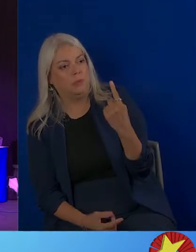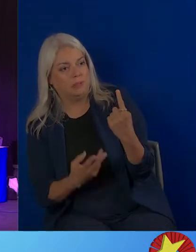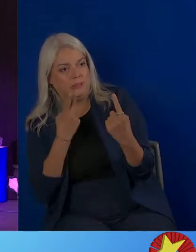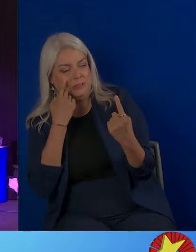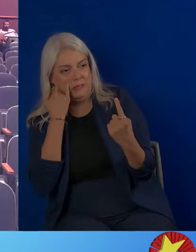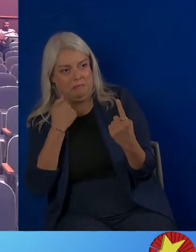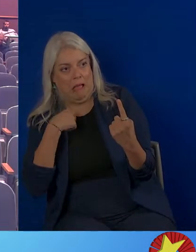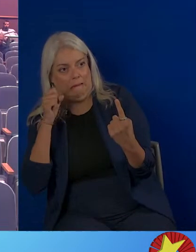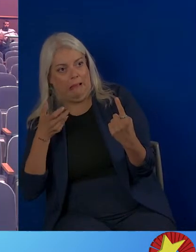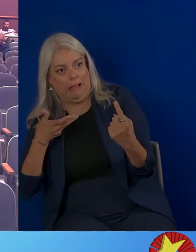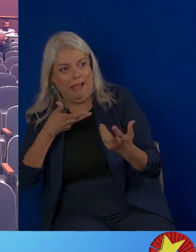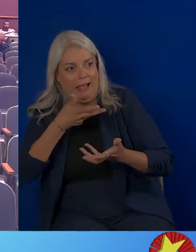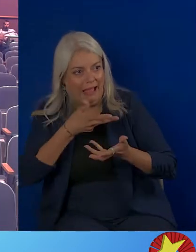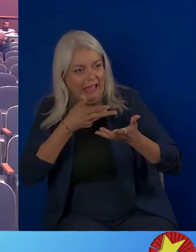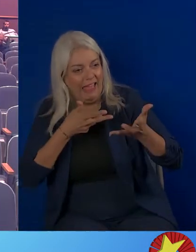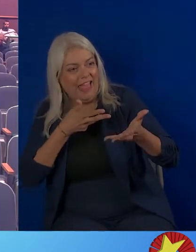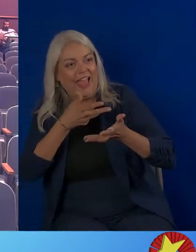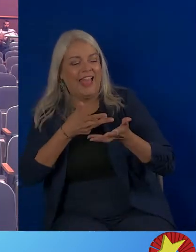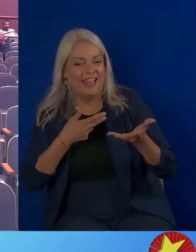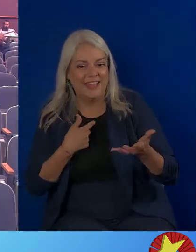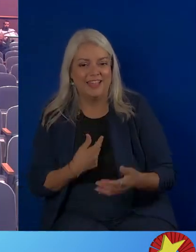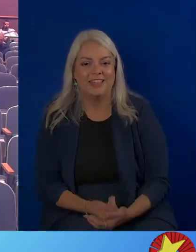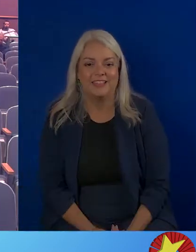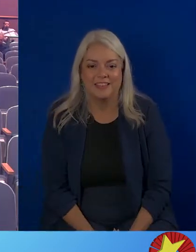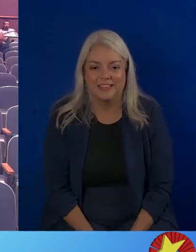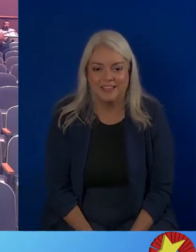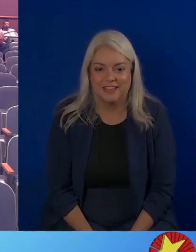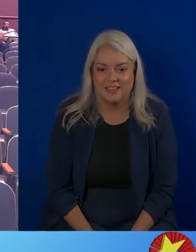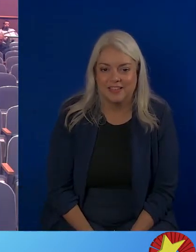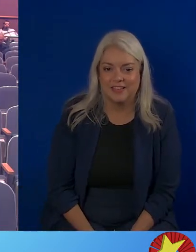some sort of a action.